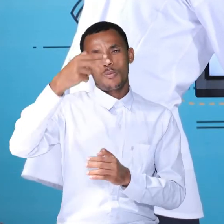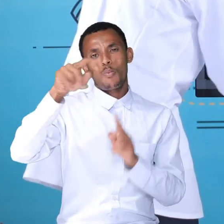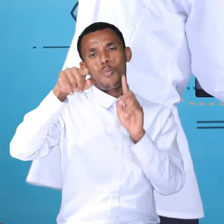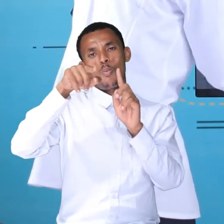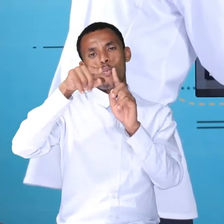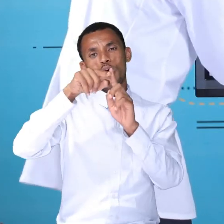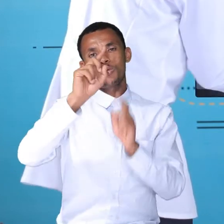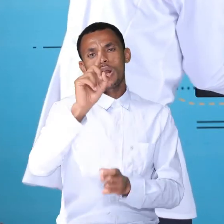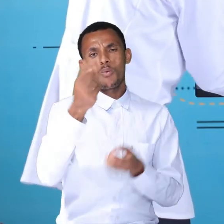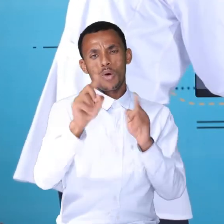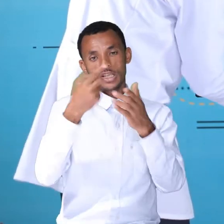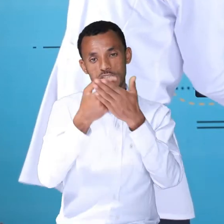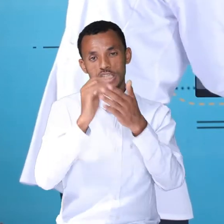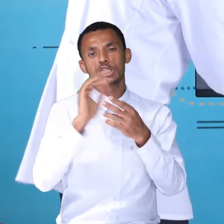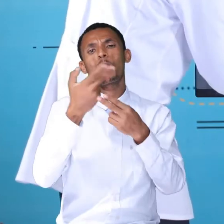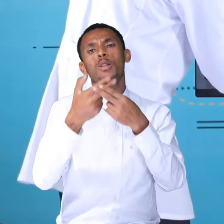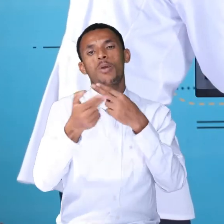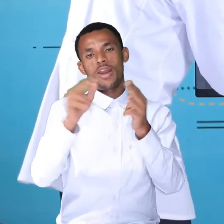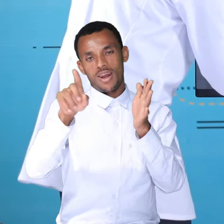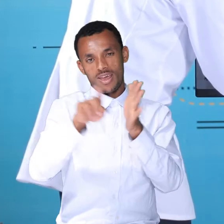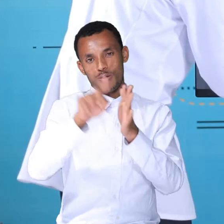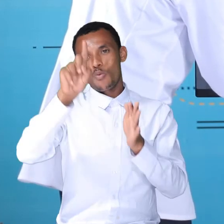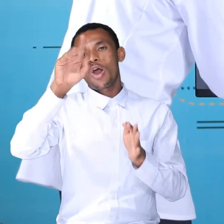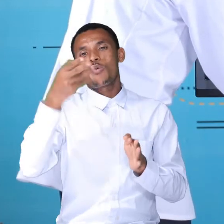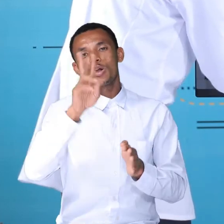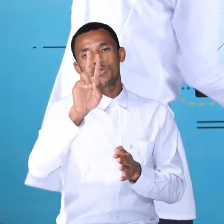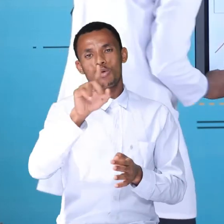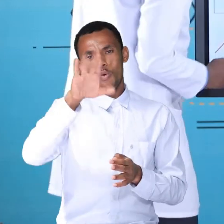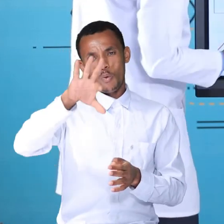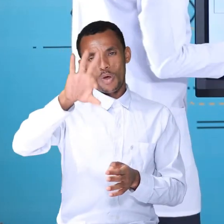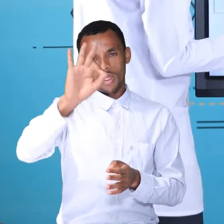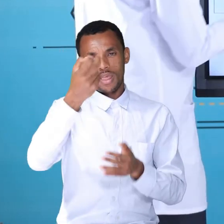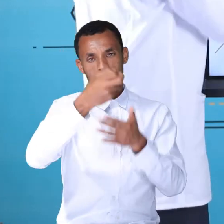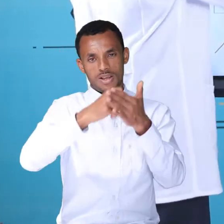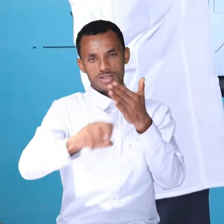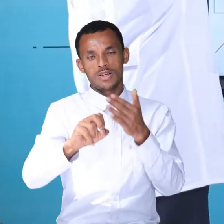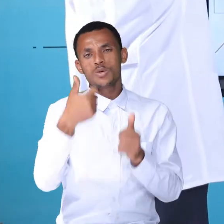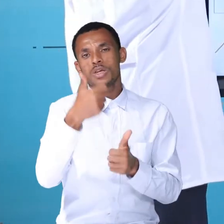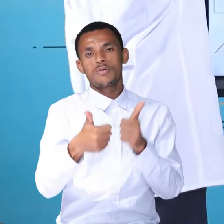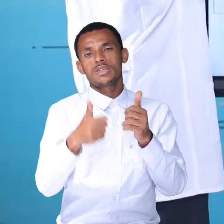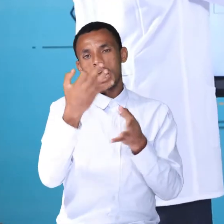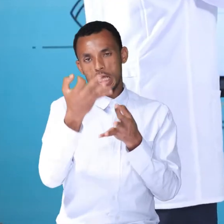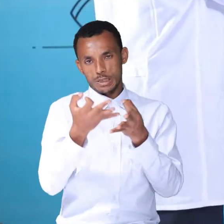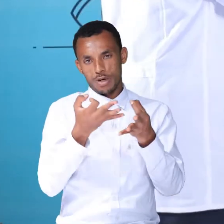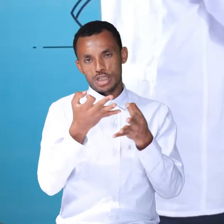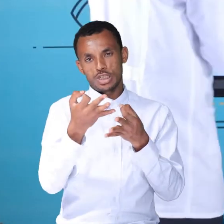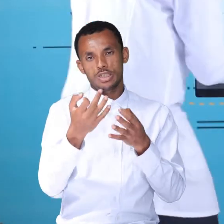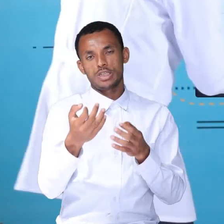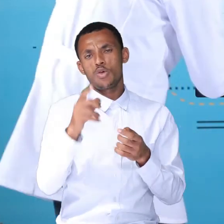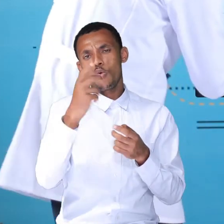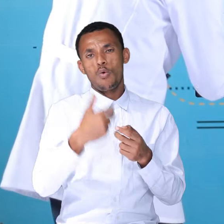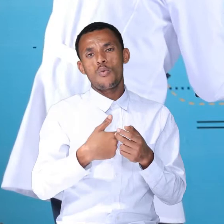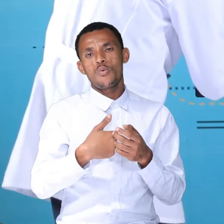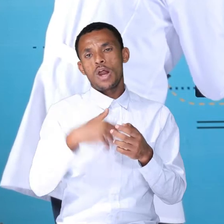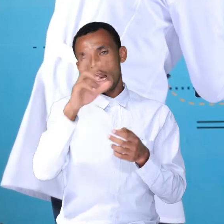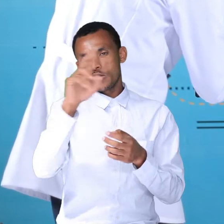1. When this one is multiplied by negative half, you will have a result which gives an expression. You have